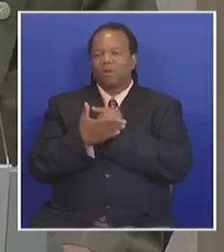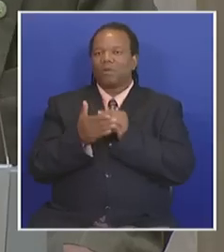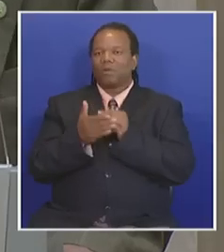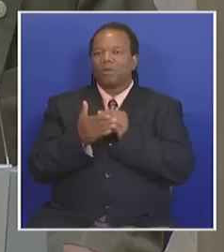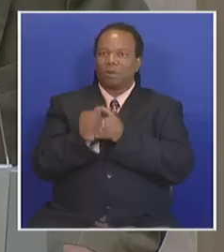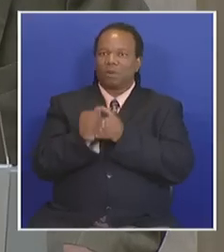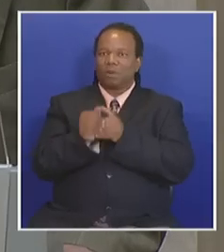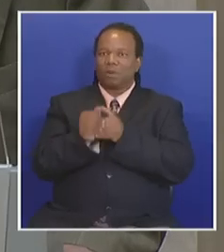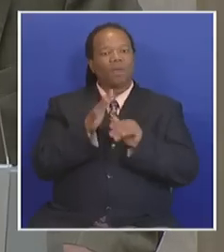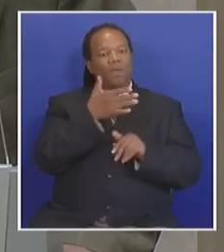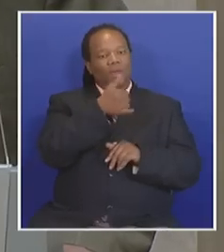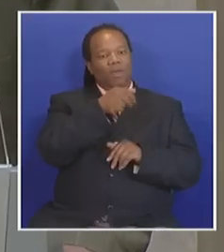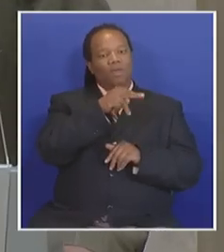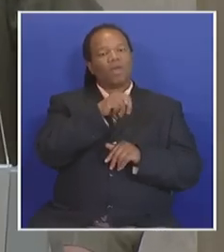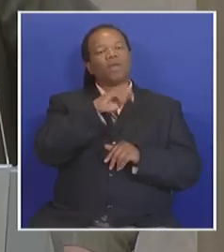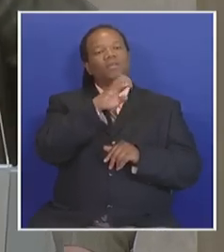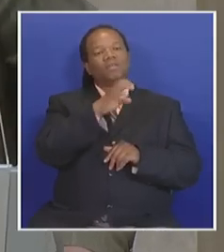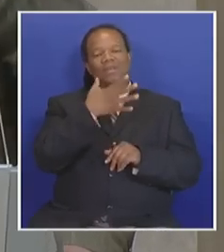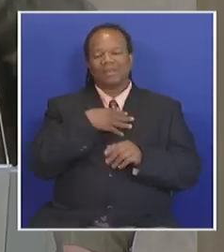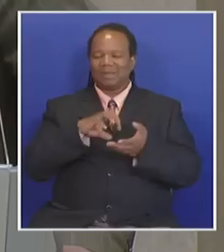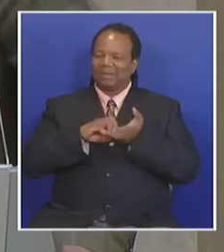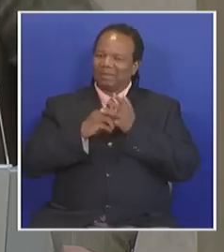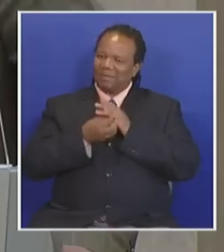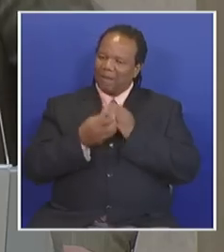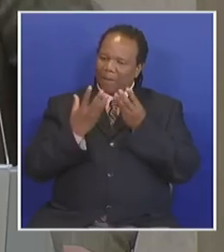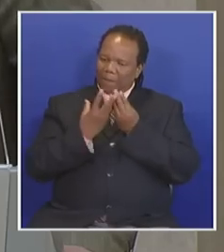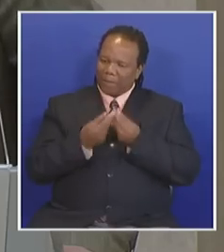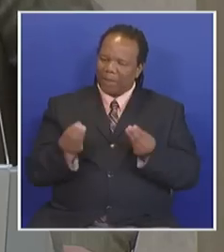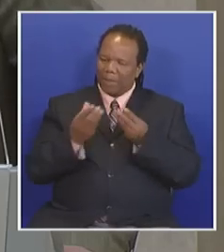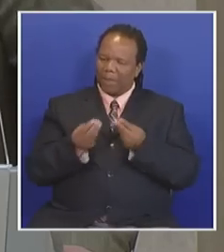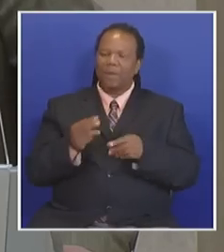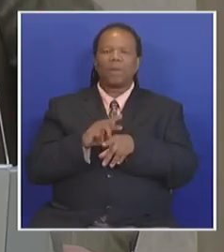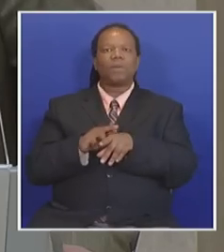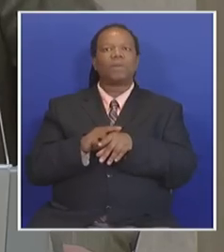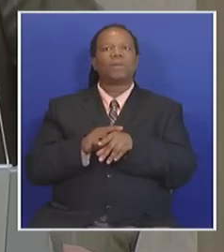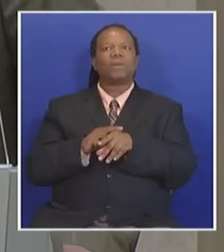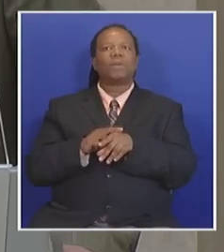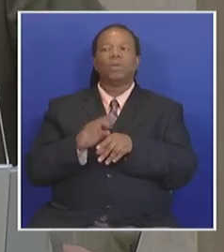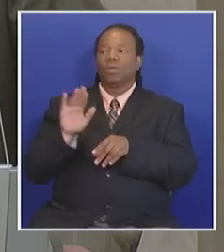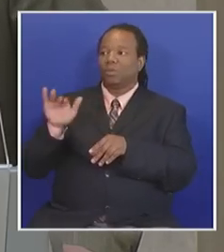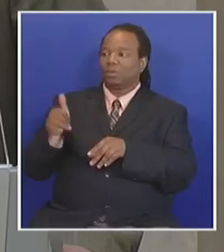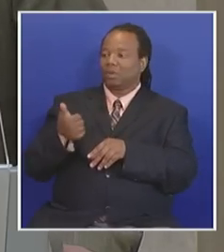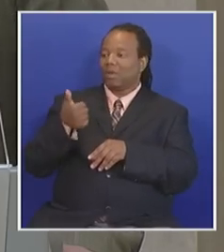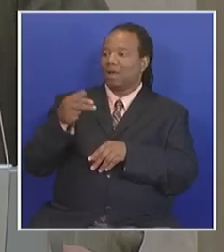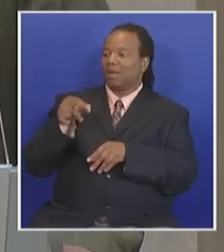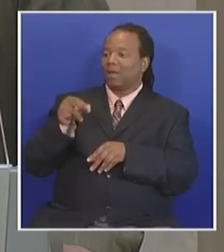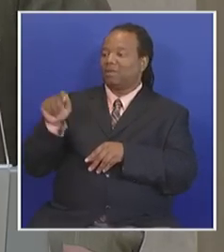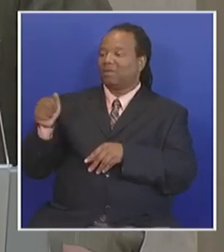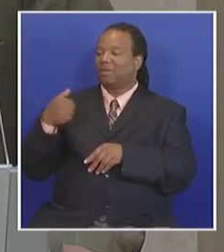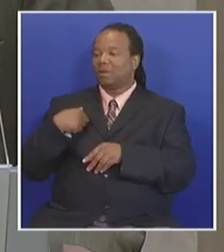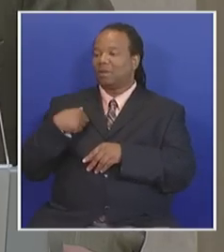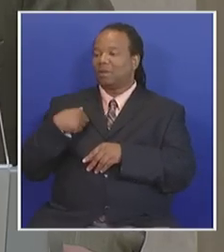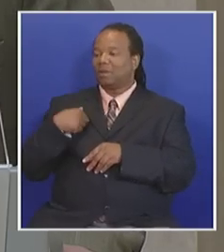against racism is rooted in the understanding that anti-racism includes beliefs,